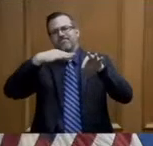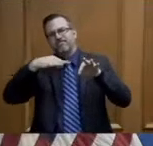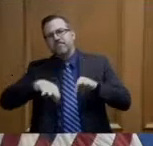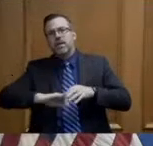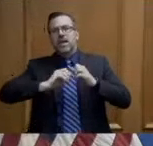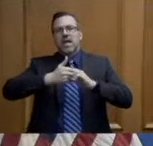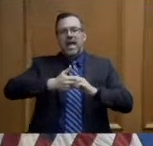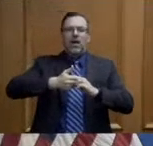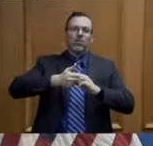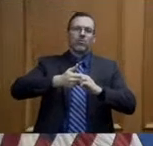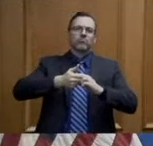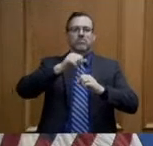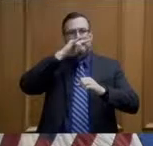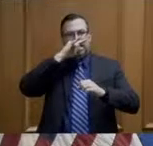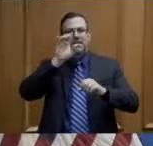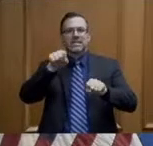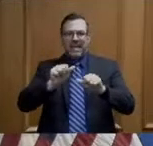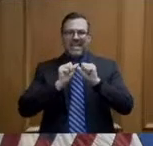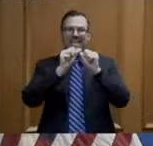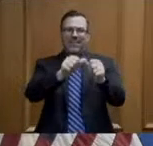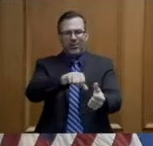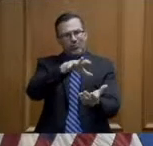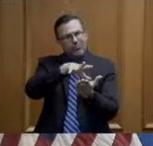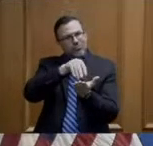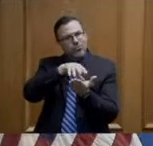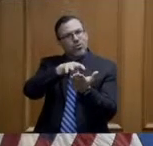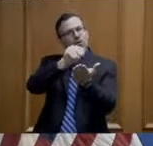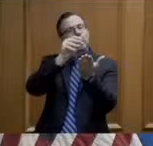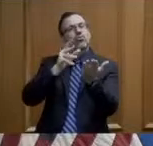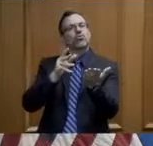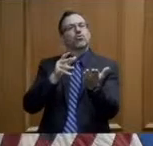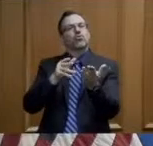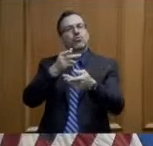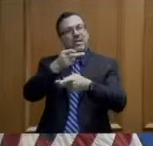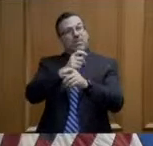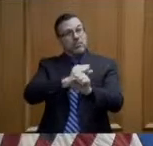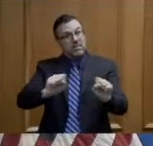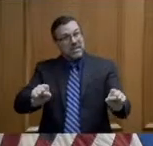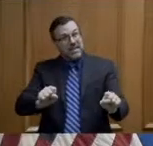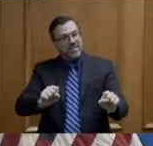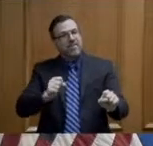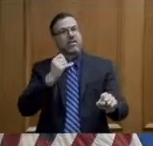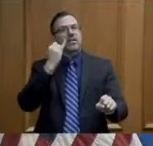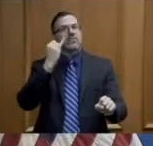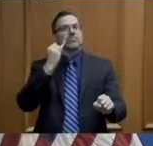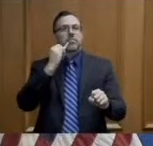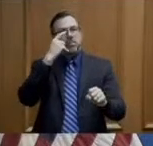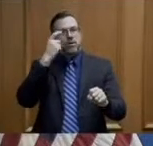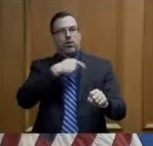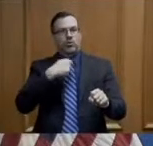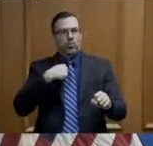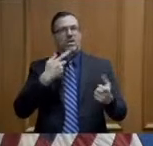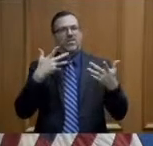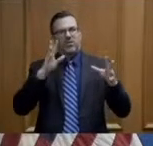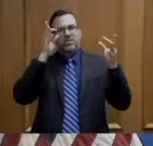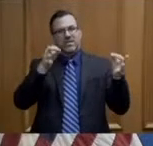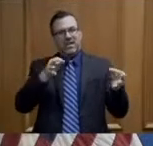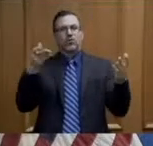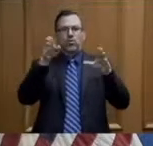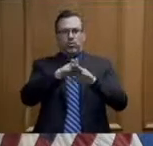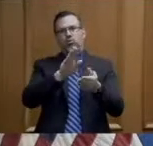kids safe while we make a decision to keep kids out of the classroom for the remainder of the year.